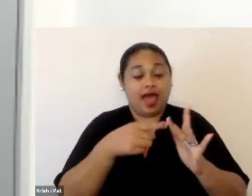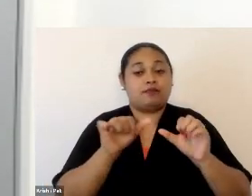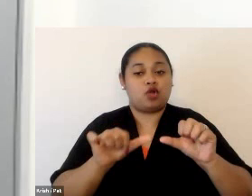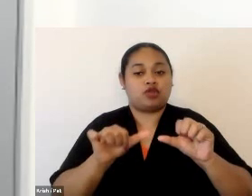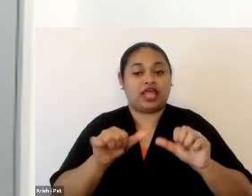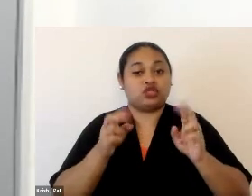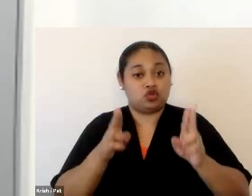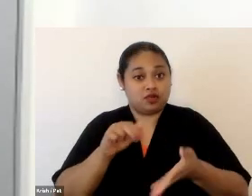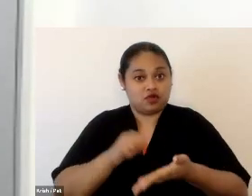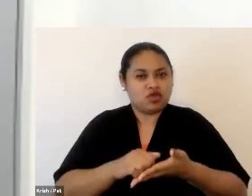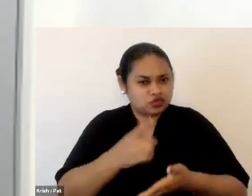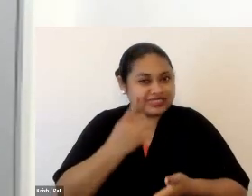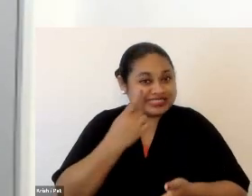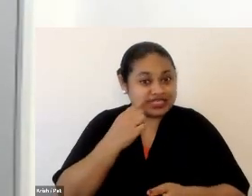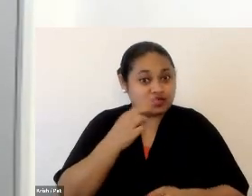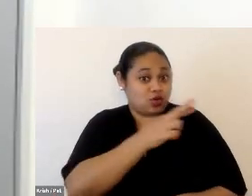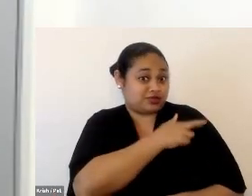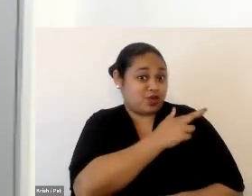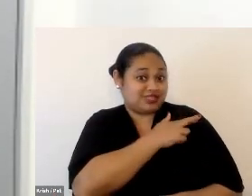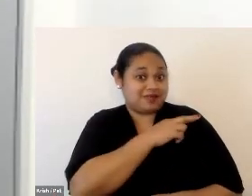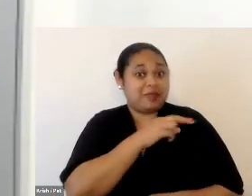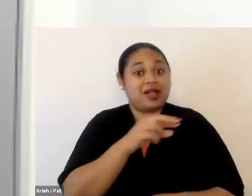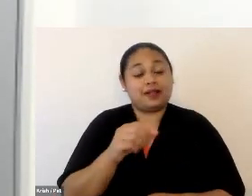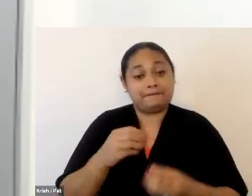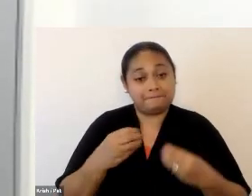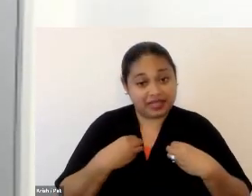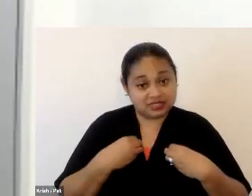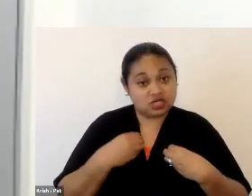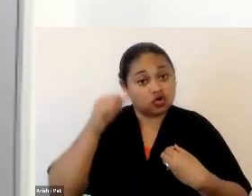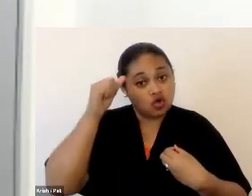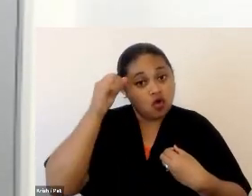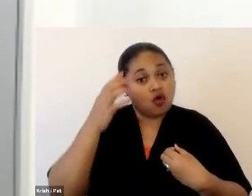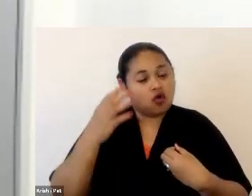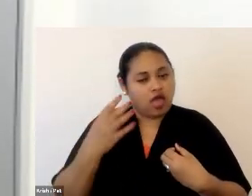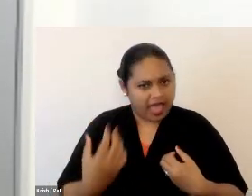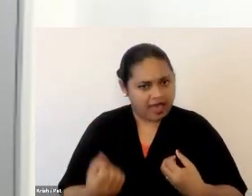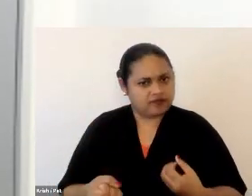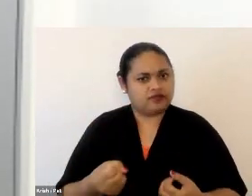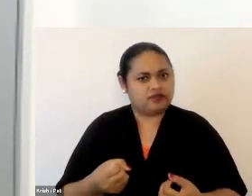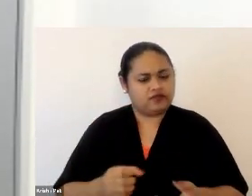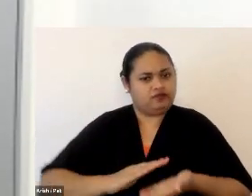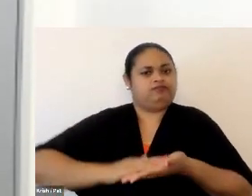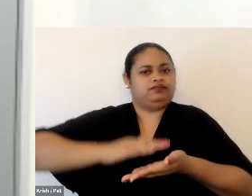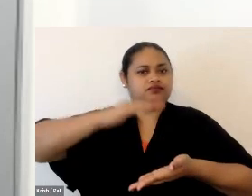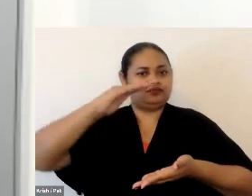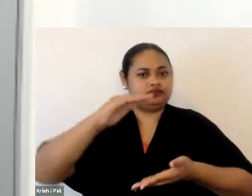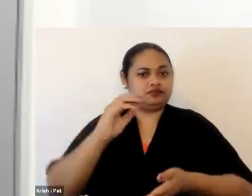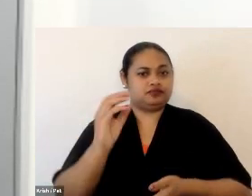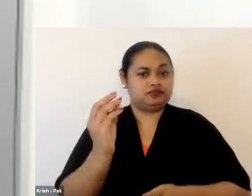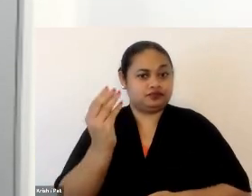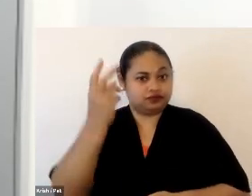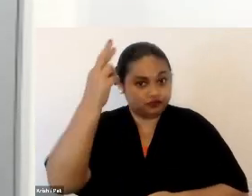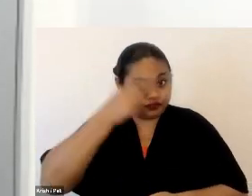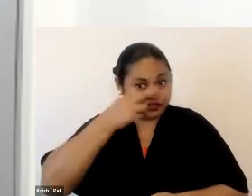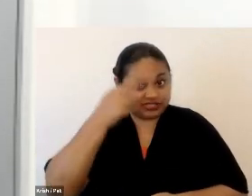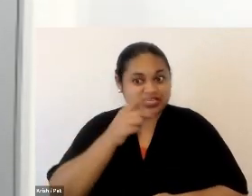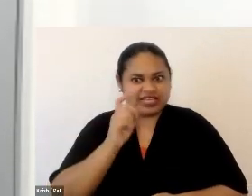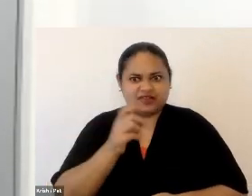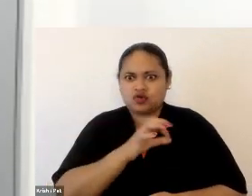You see, responsible businesses know that they have increased risks if they're not on the front foot with these